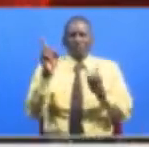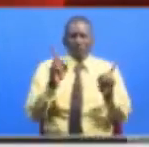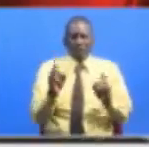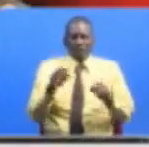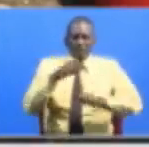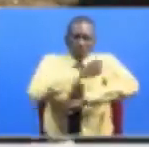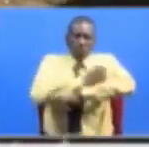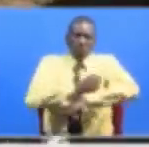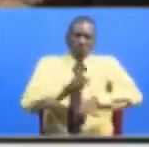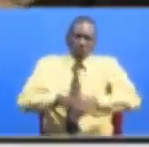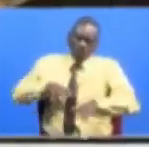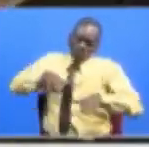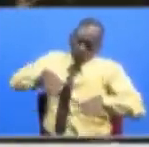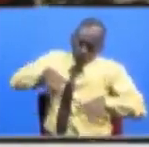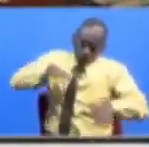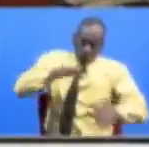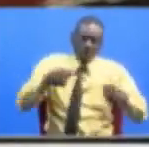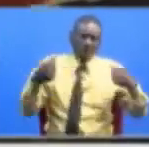mteremko wakapata ajali.